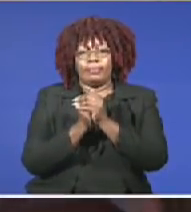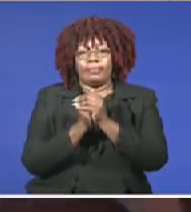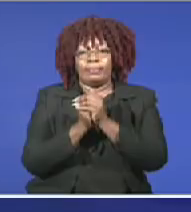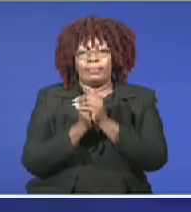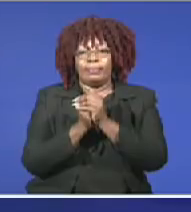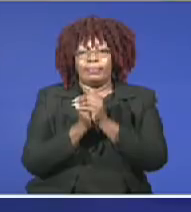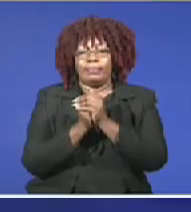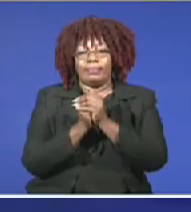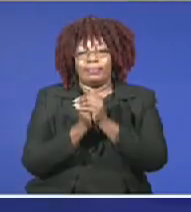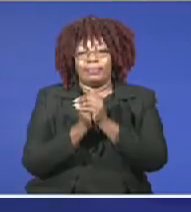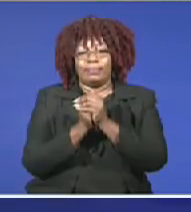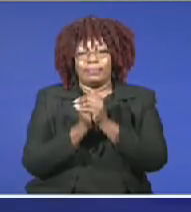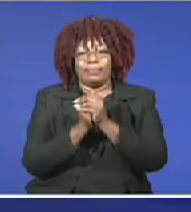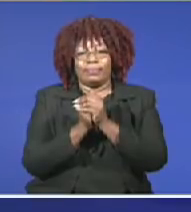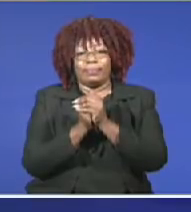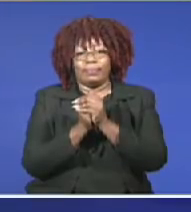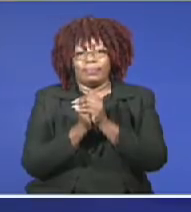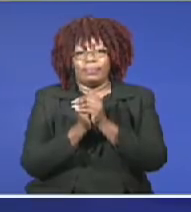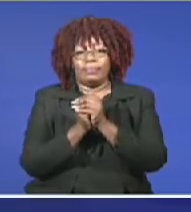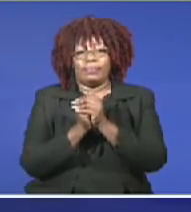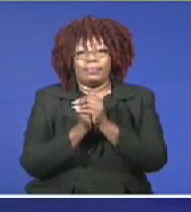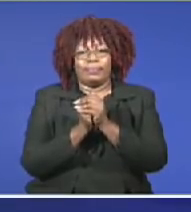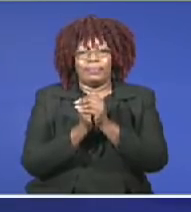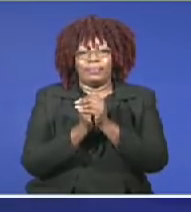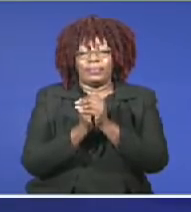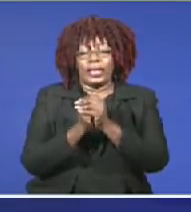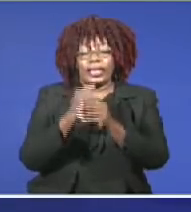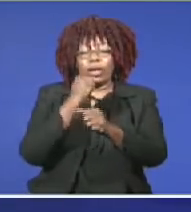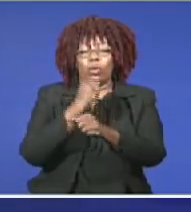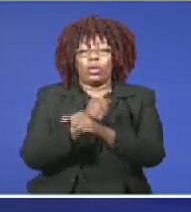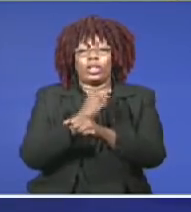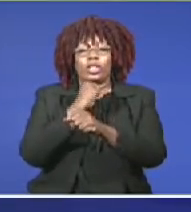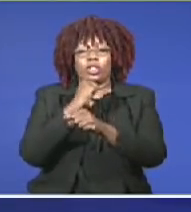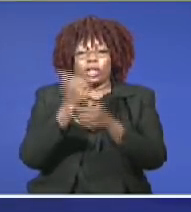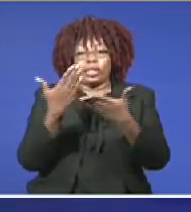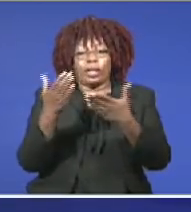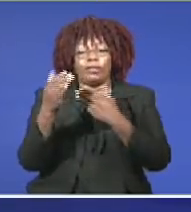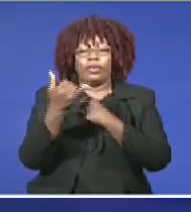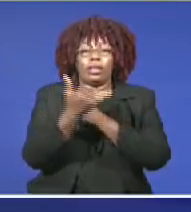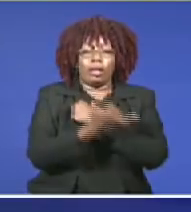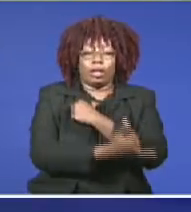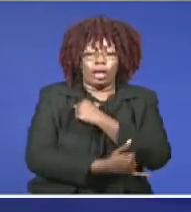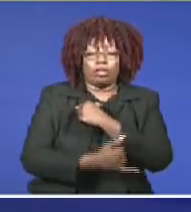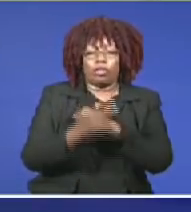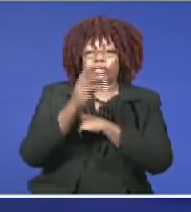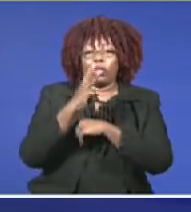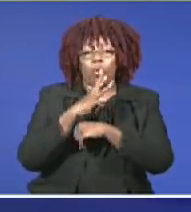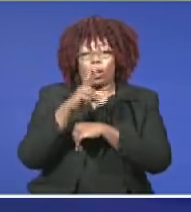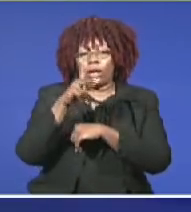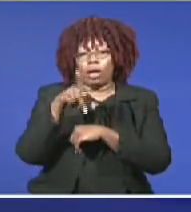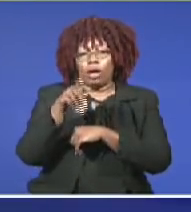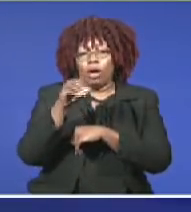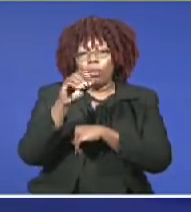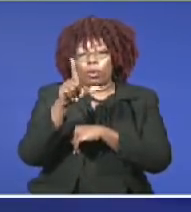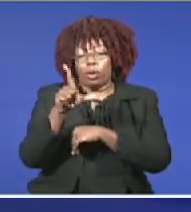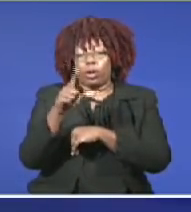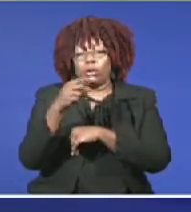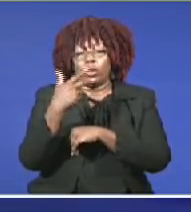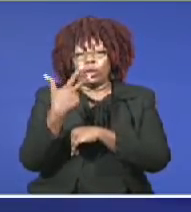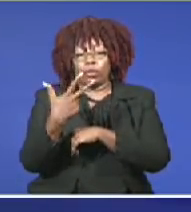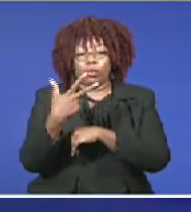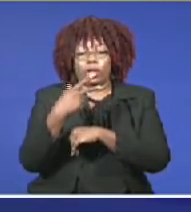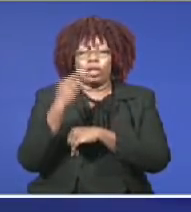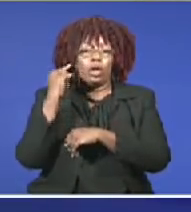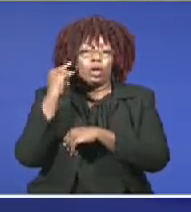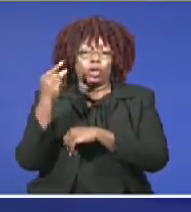Fisher. Thank you so much, Fisher. The work is not done for the country's water polo teams. The three gold medals won at the